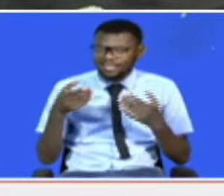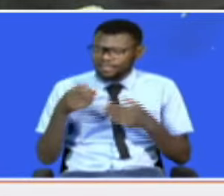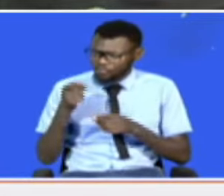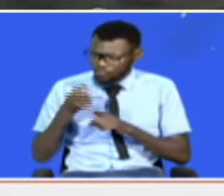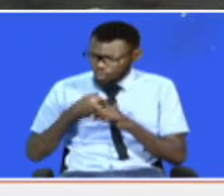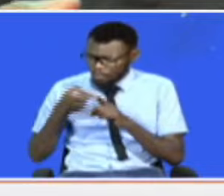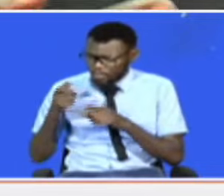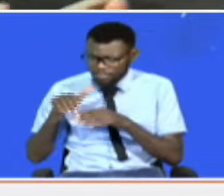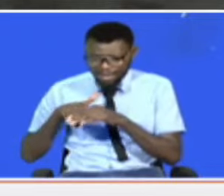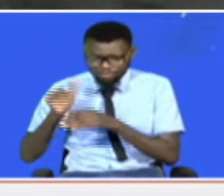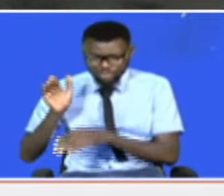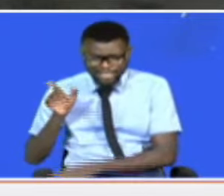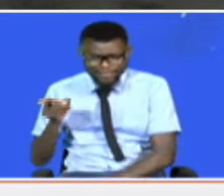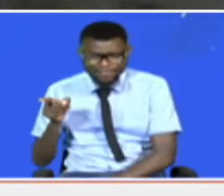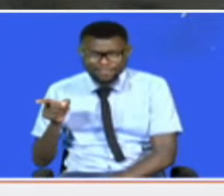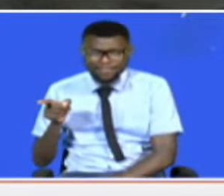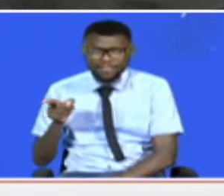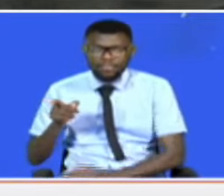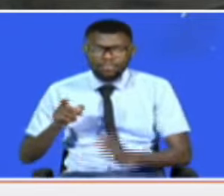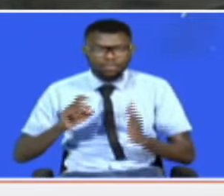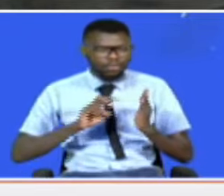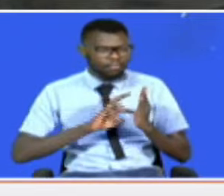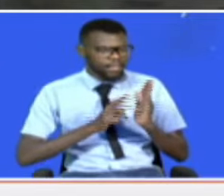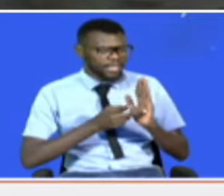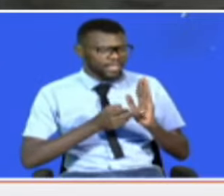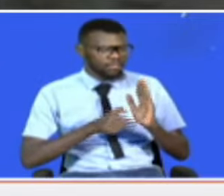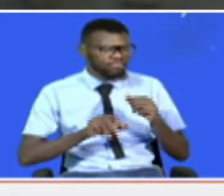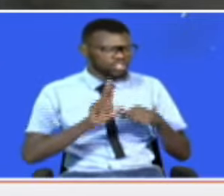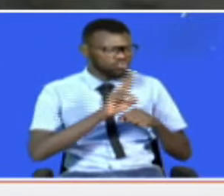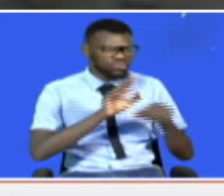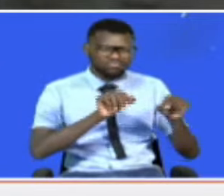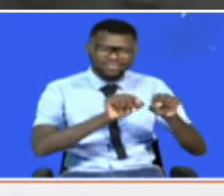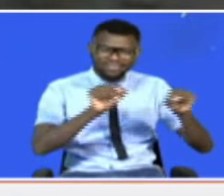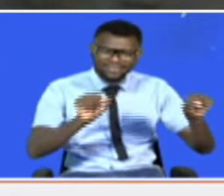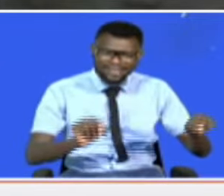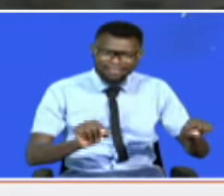outsourced, will it still use this system?